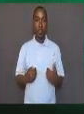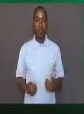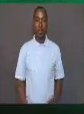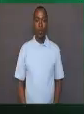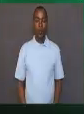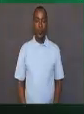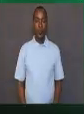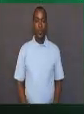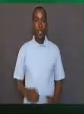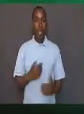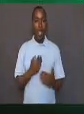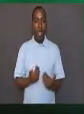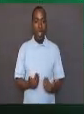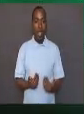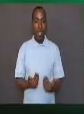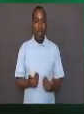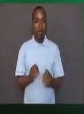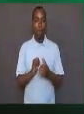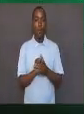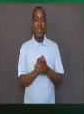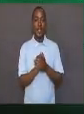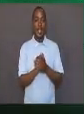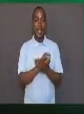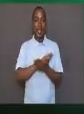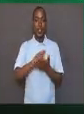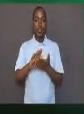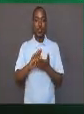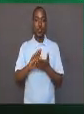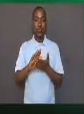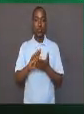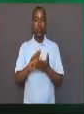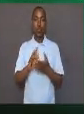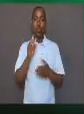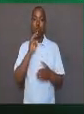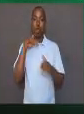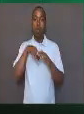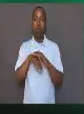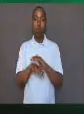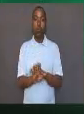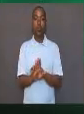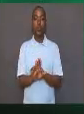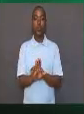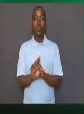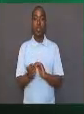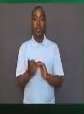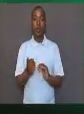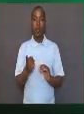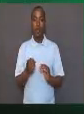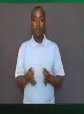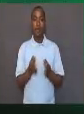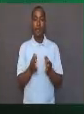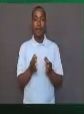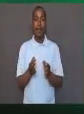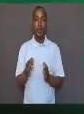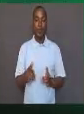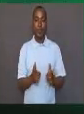in freshwater, snails, and part of their life in humans.